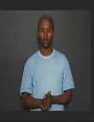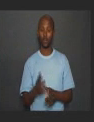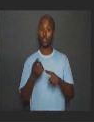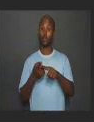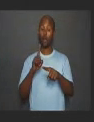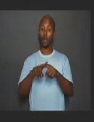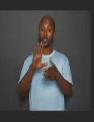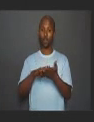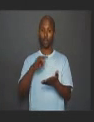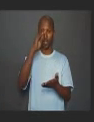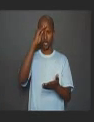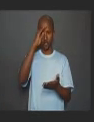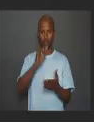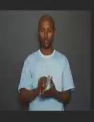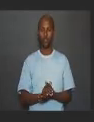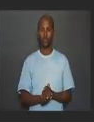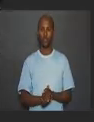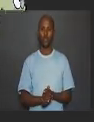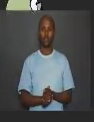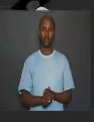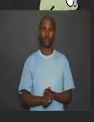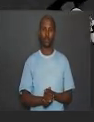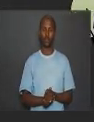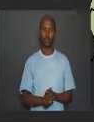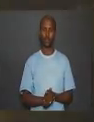Let's get back to our lesson.